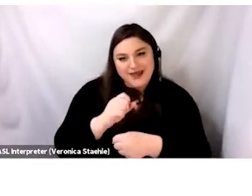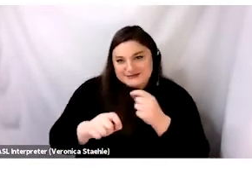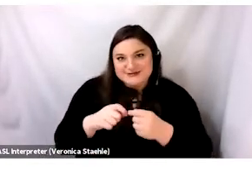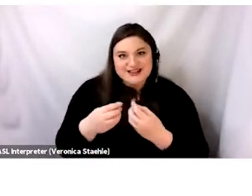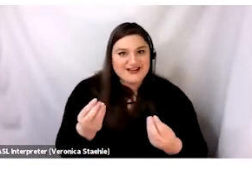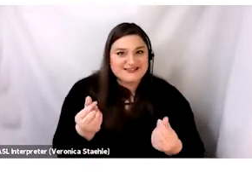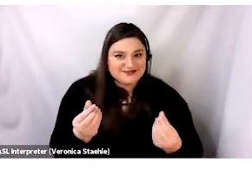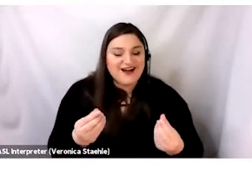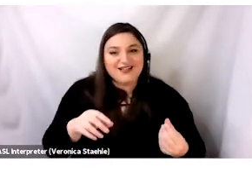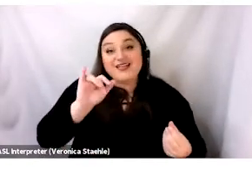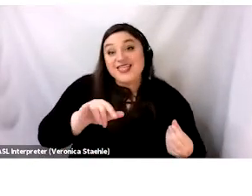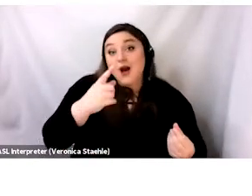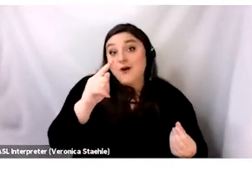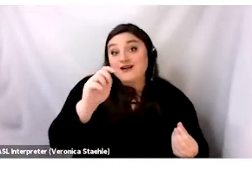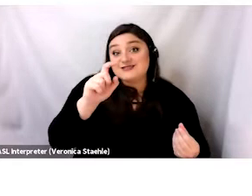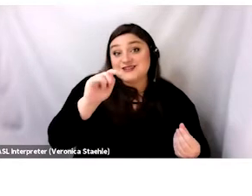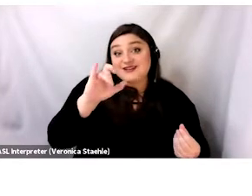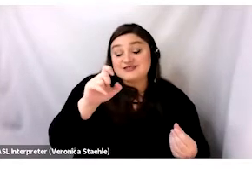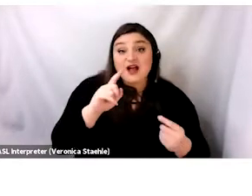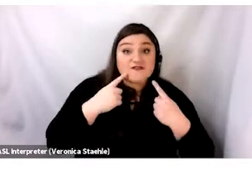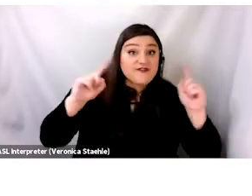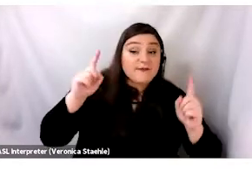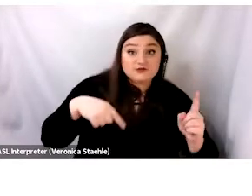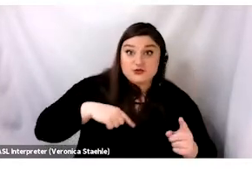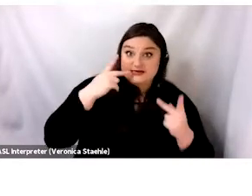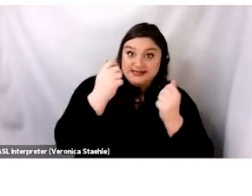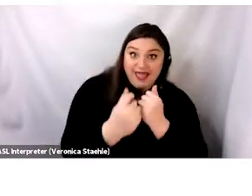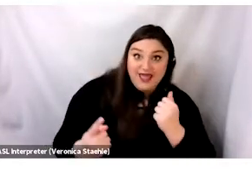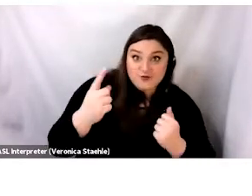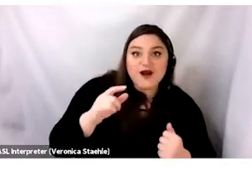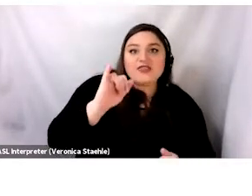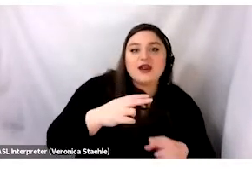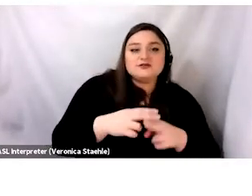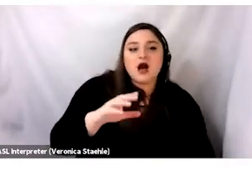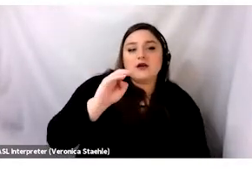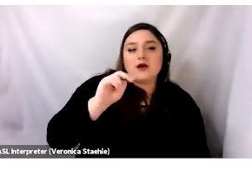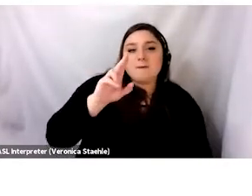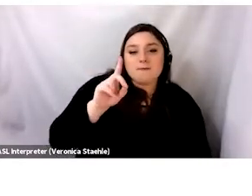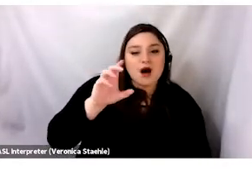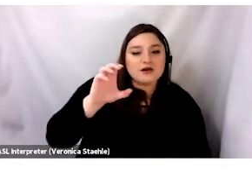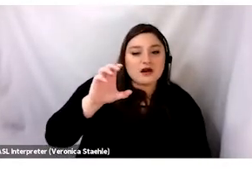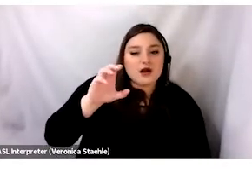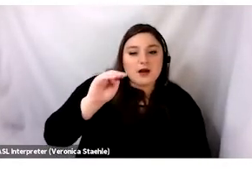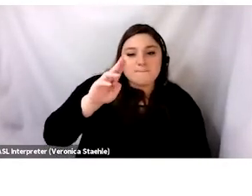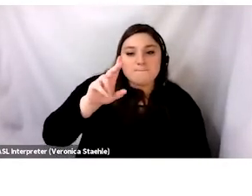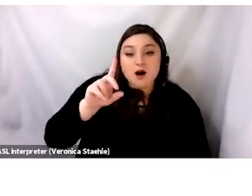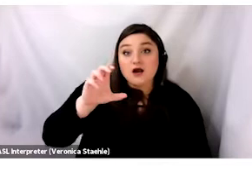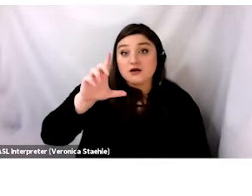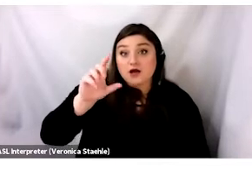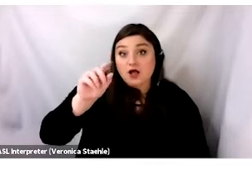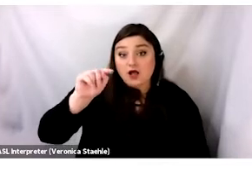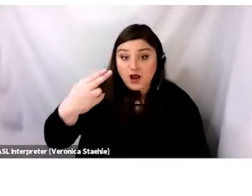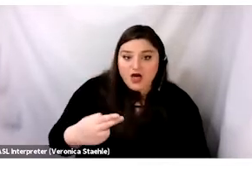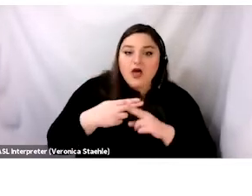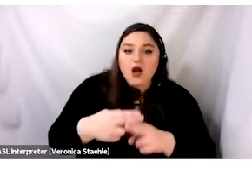all over the place now is mud cloth. And the Bambara word for mud cloth is Bogolanfini. And the